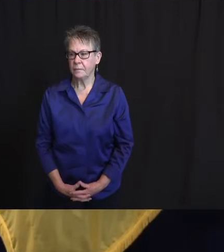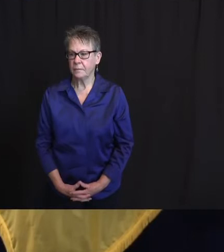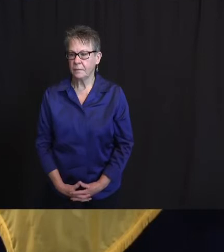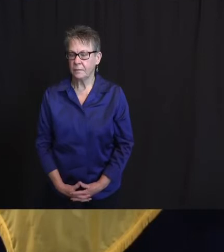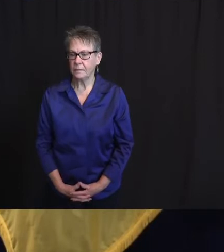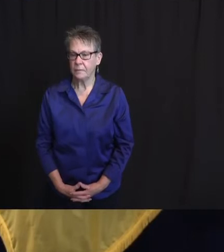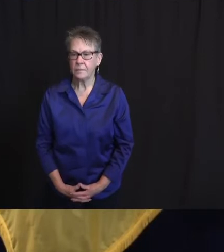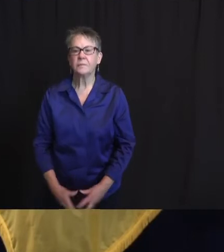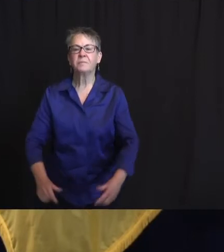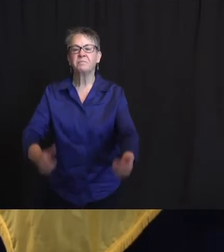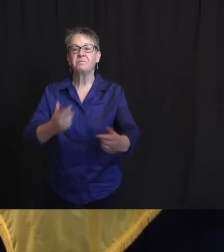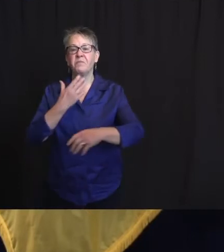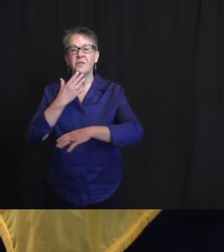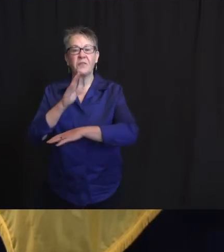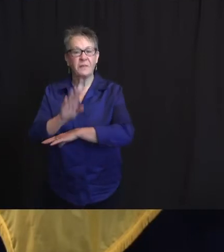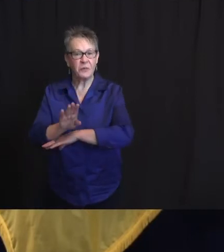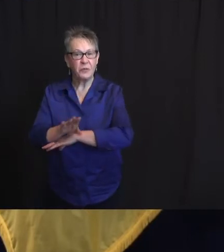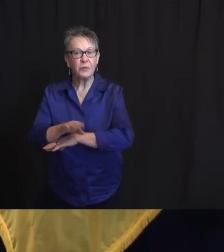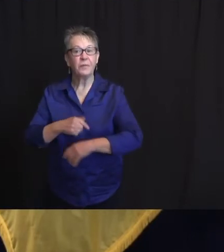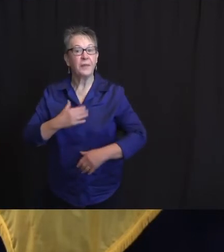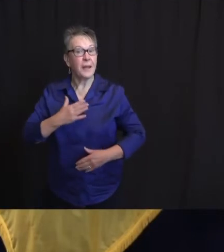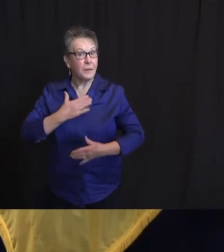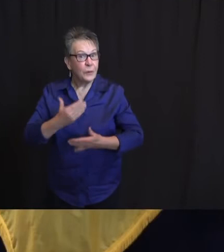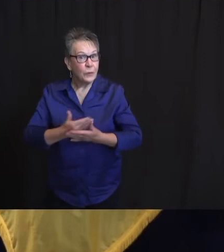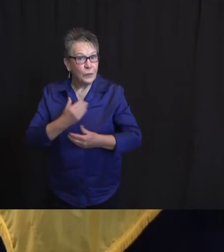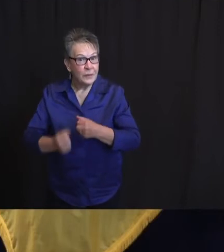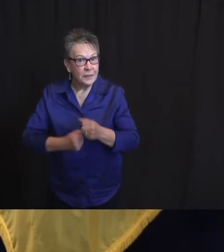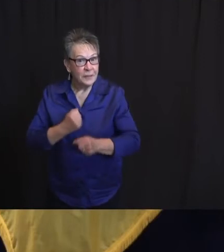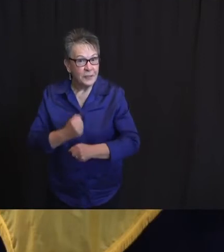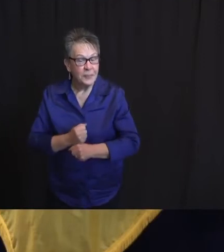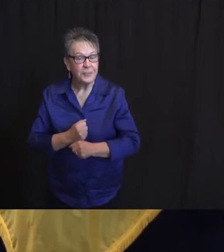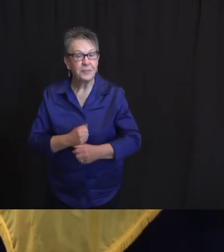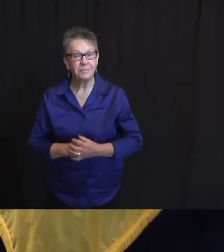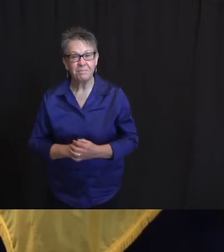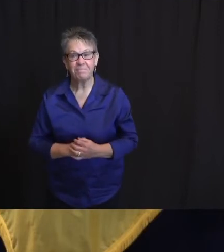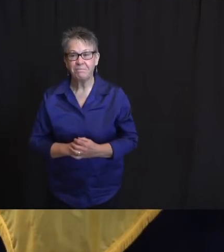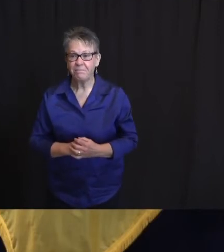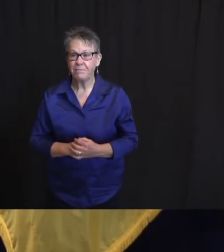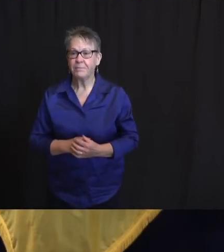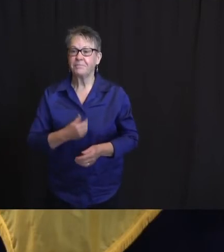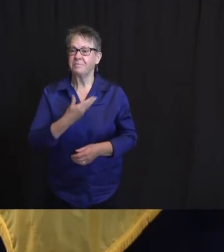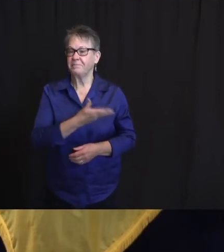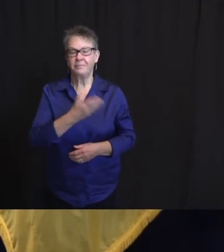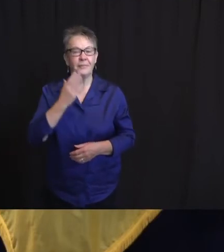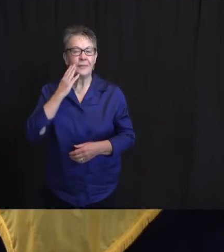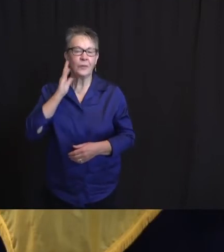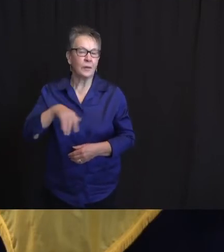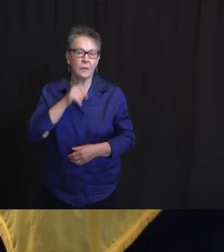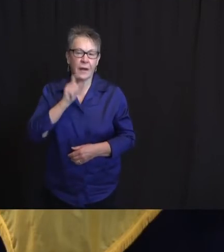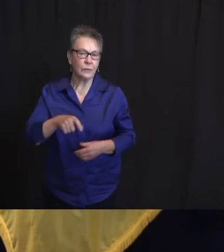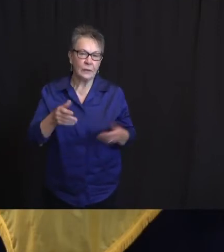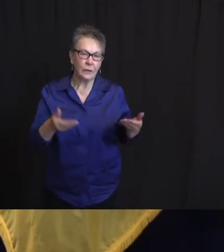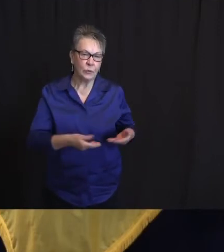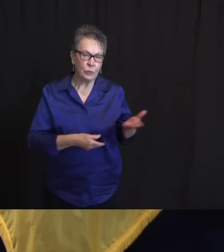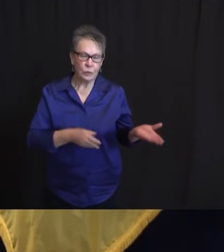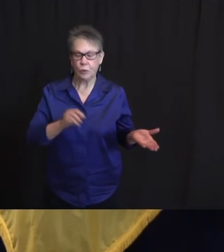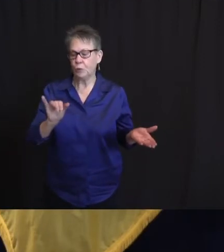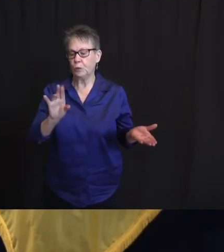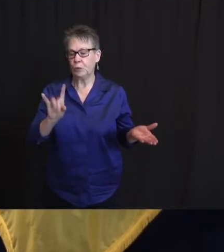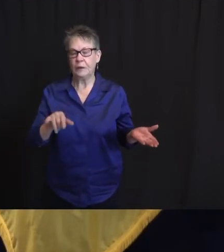Good afternoon, everyone, and Happy New Year. I'm joined by the woman on my right who needs no introduction, the Commissioner of the Department of Health, Judy